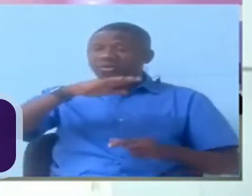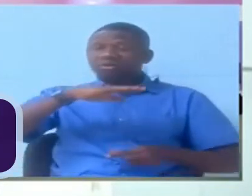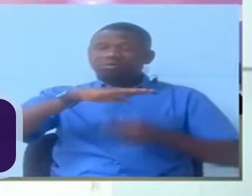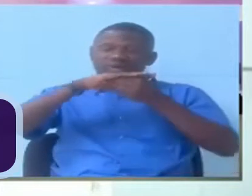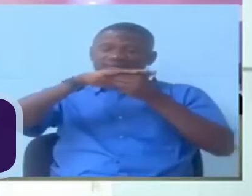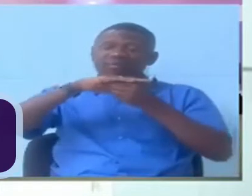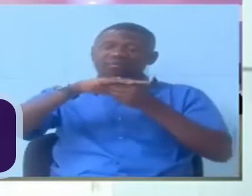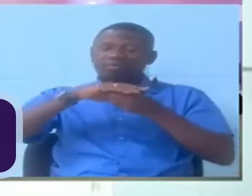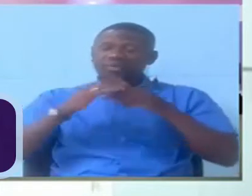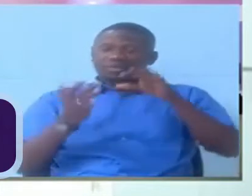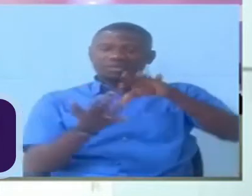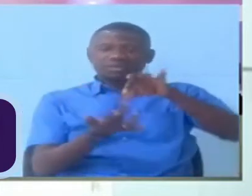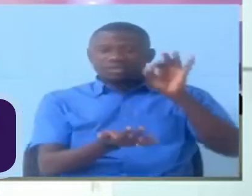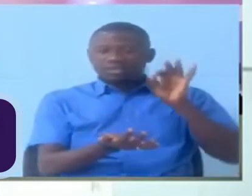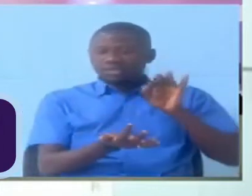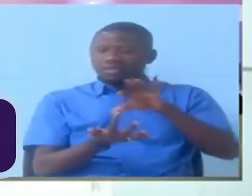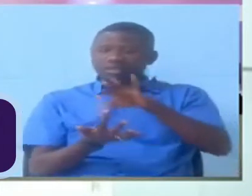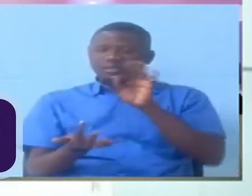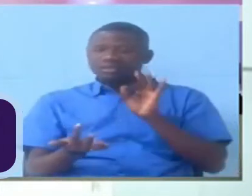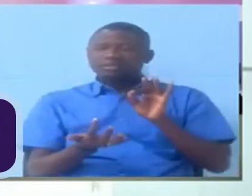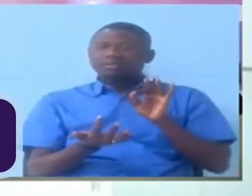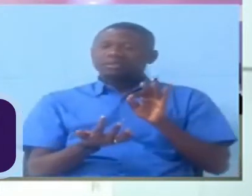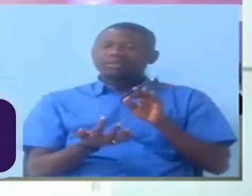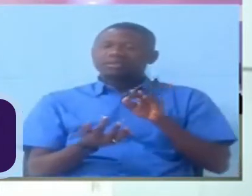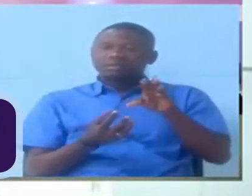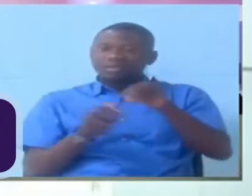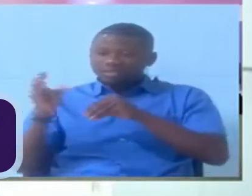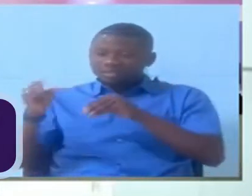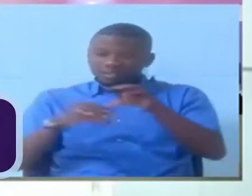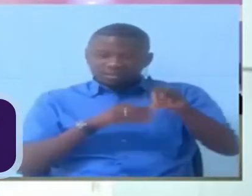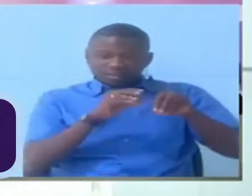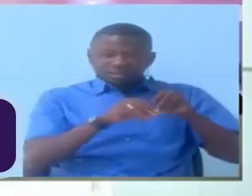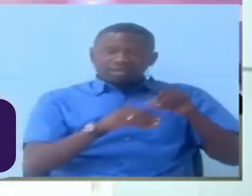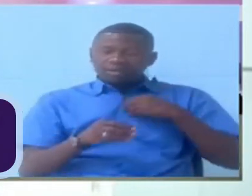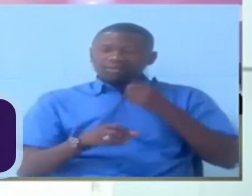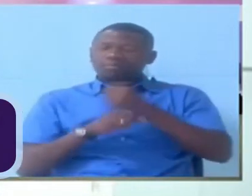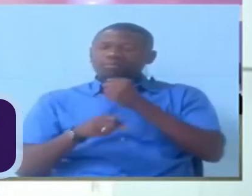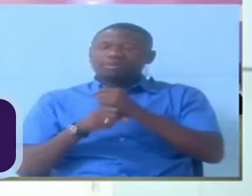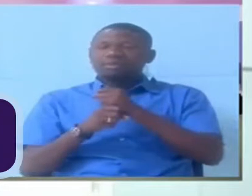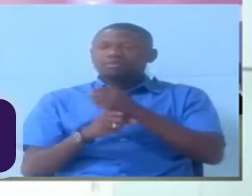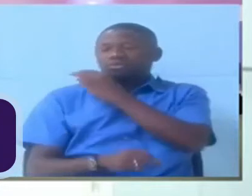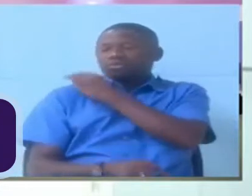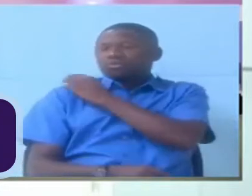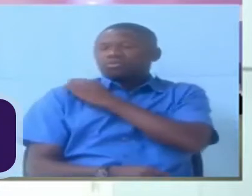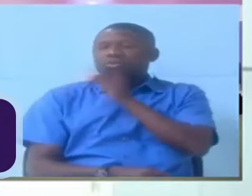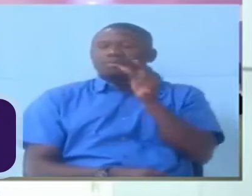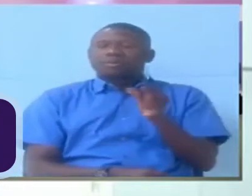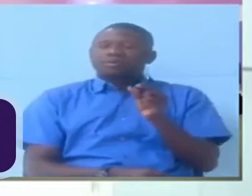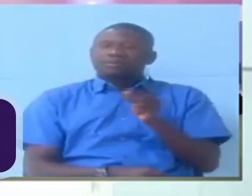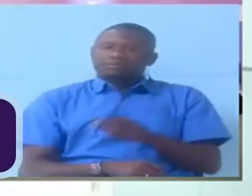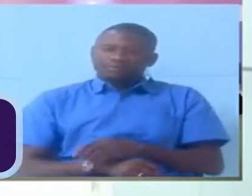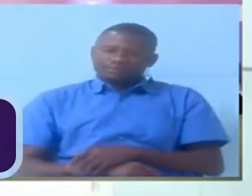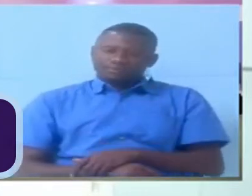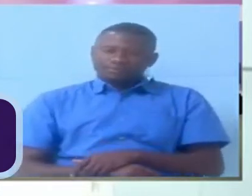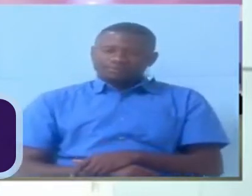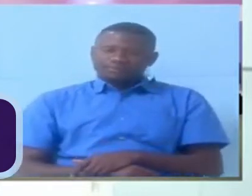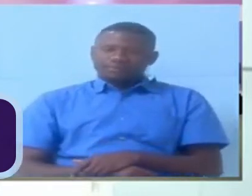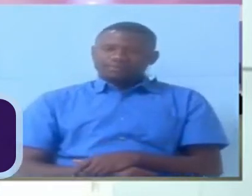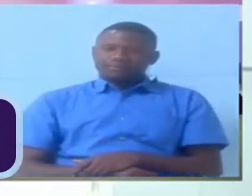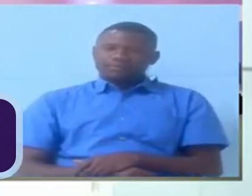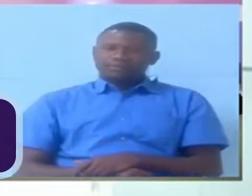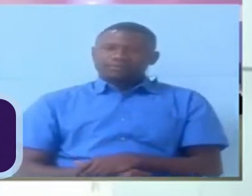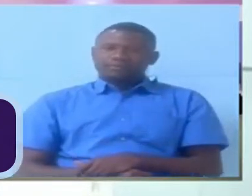of officers. Wo officer menu nyantar tar la palace to iman soto. And there is no training institution to train